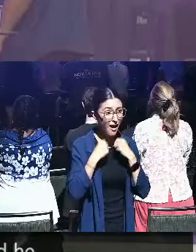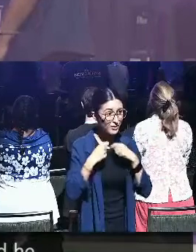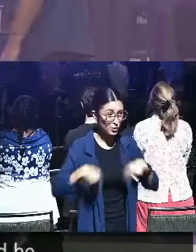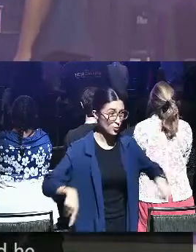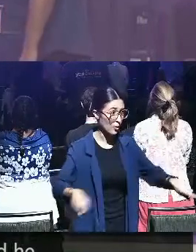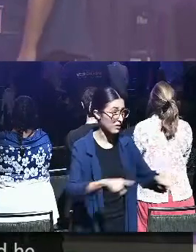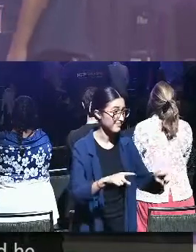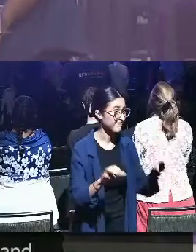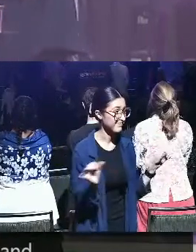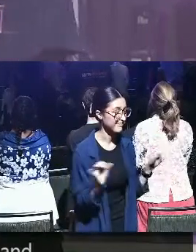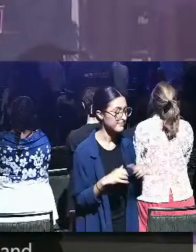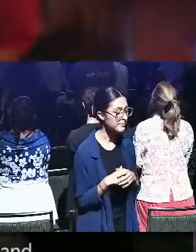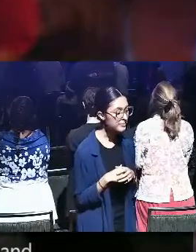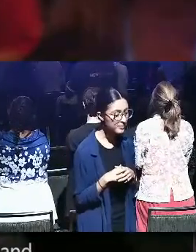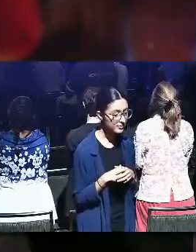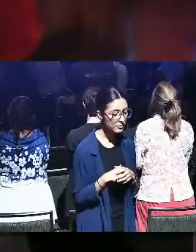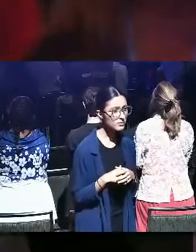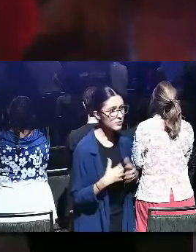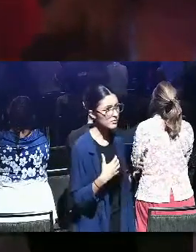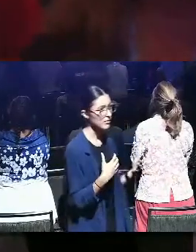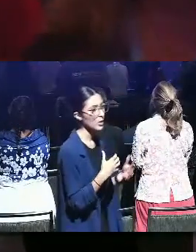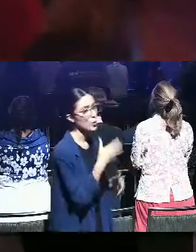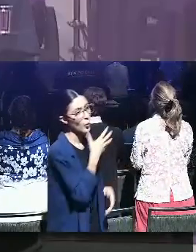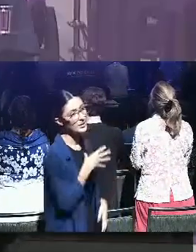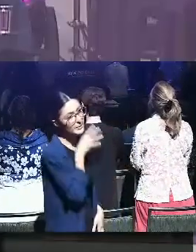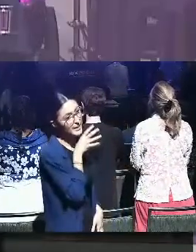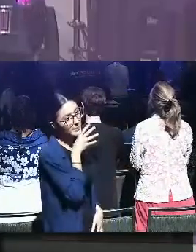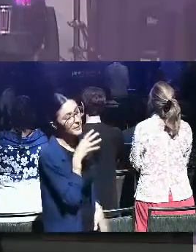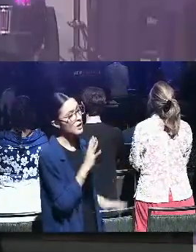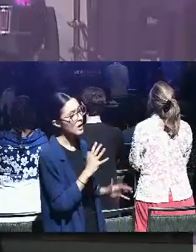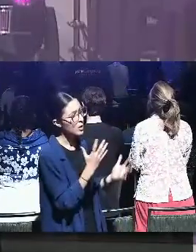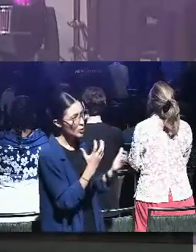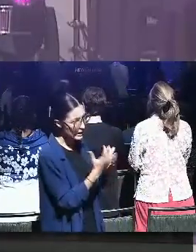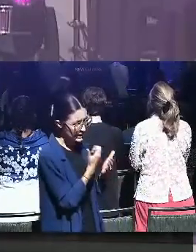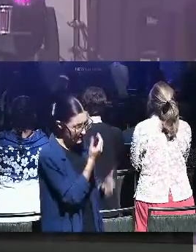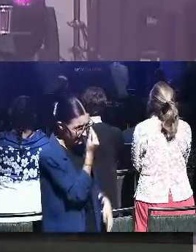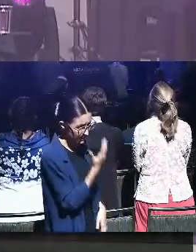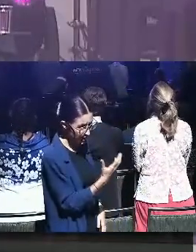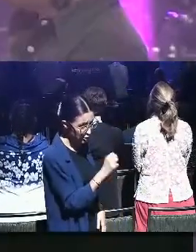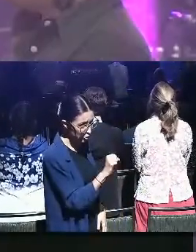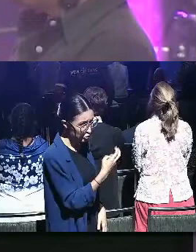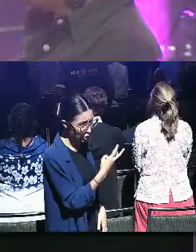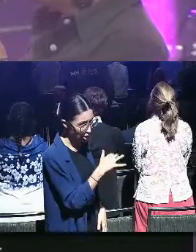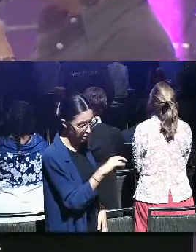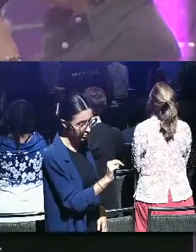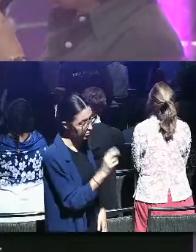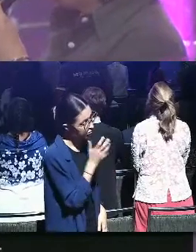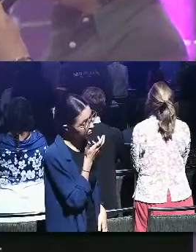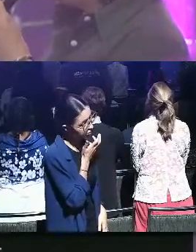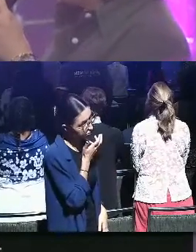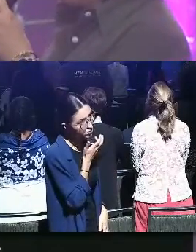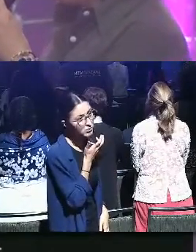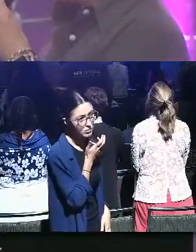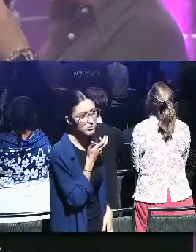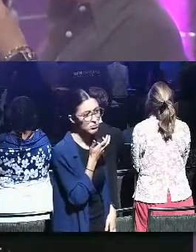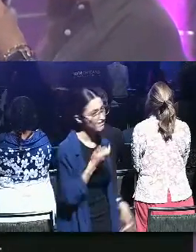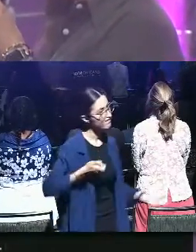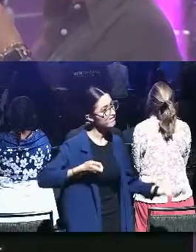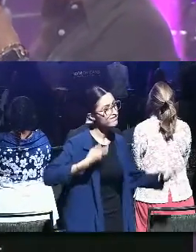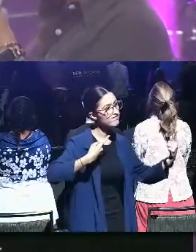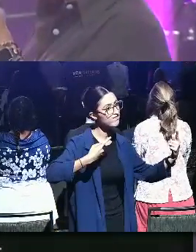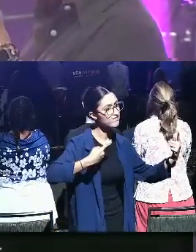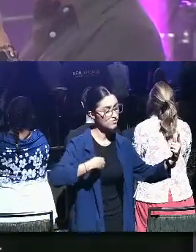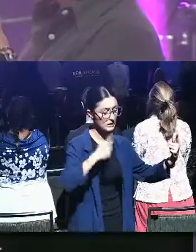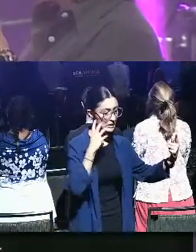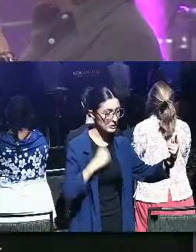And I just want to say to Sean, because so often, I mean, when we went through it, I know what that's like. And